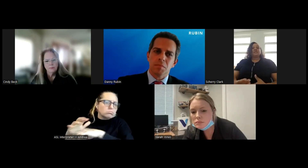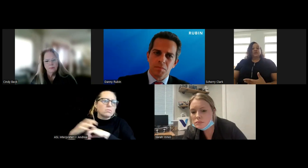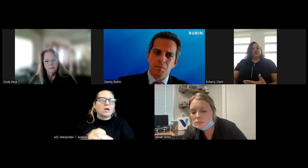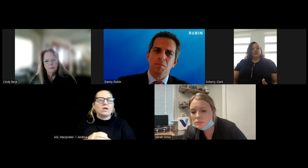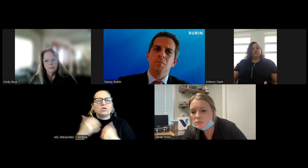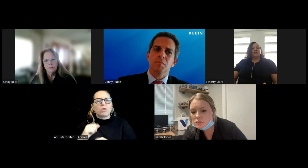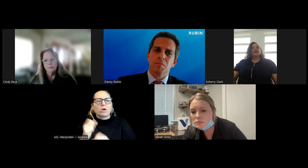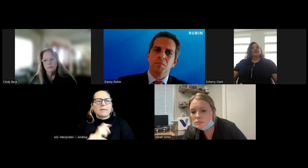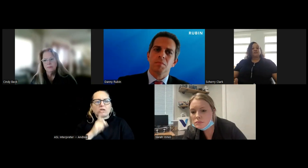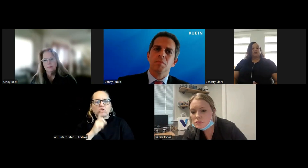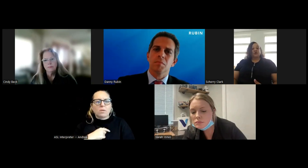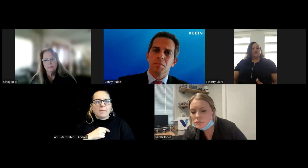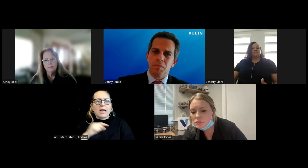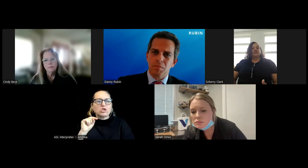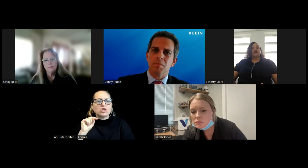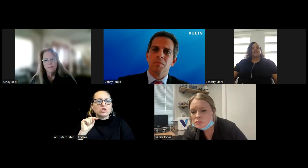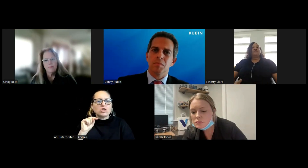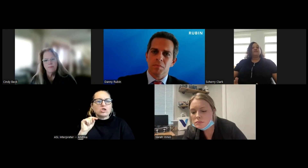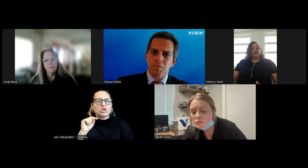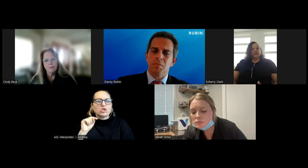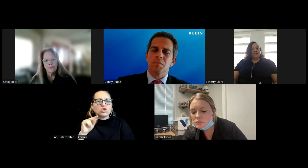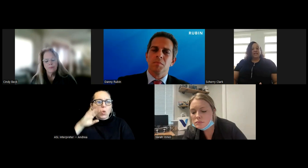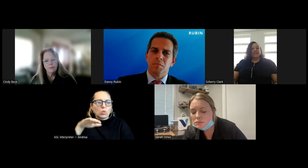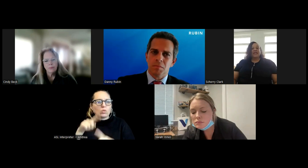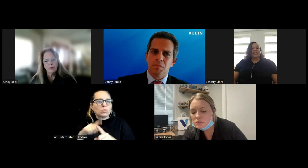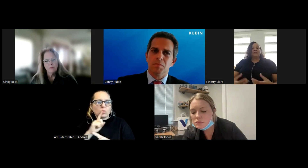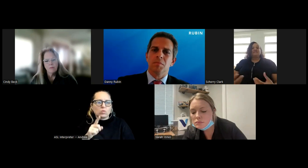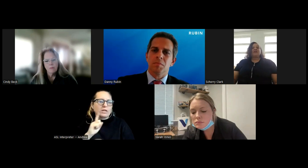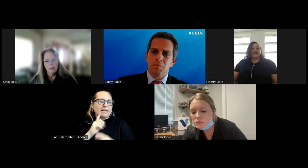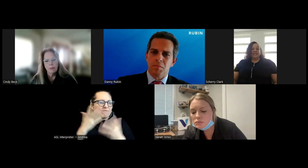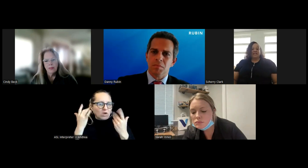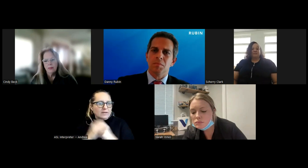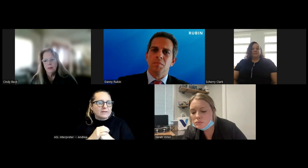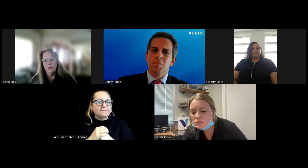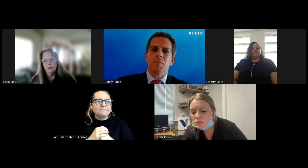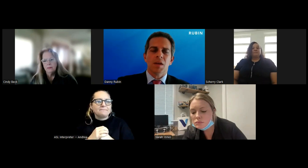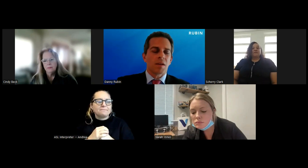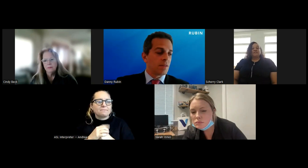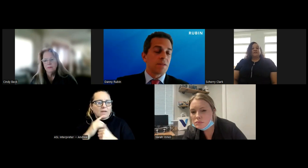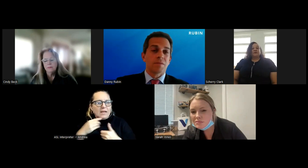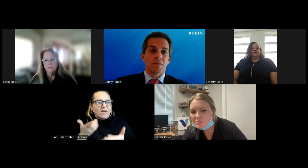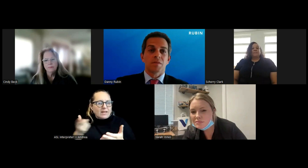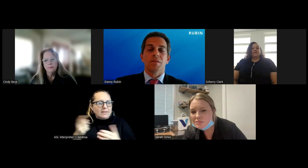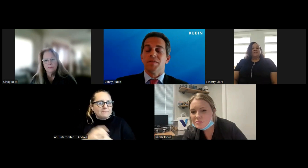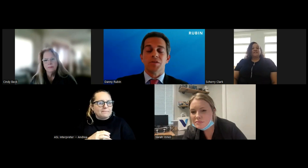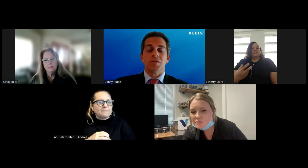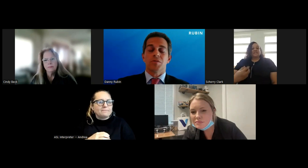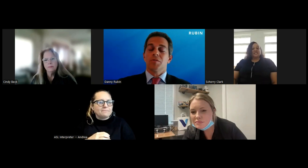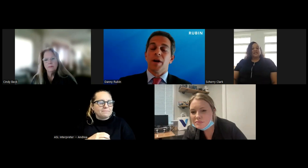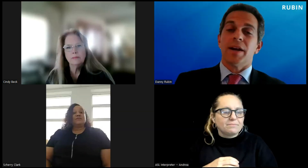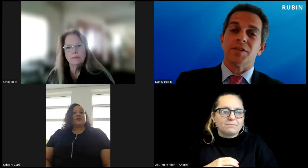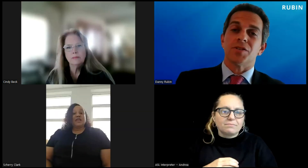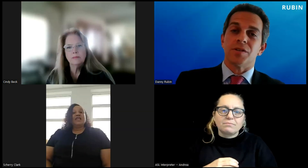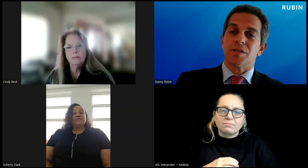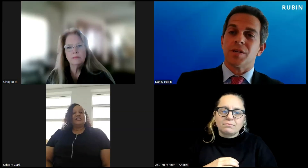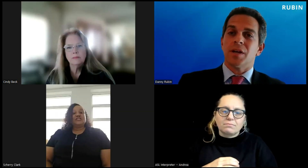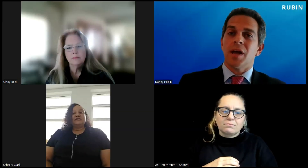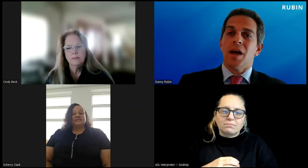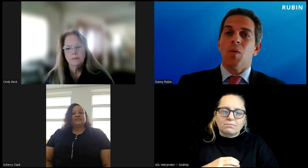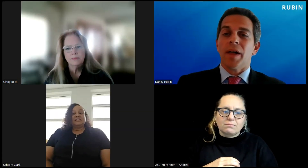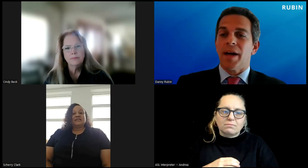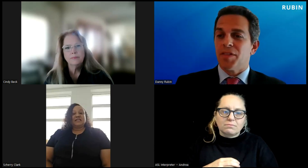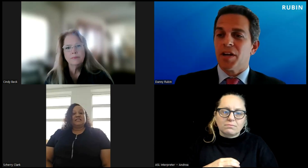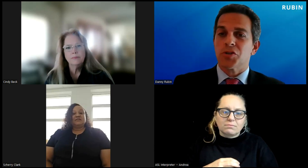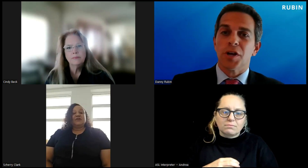sure that my tone comes across very friendly and inviting. That, So it these are takes down their great answers.